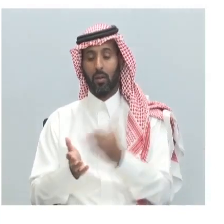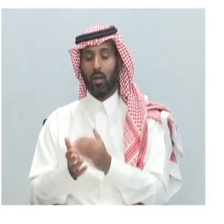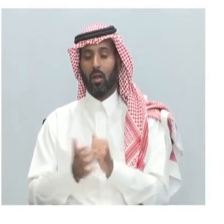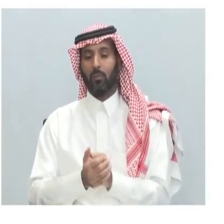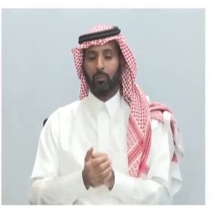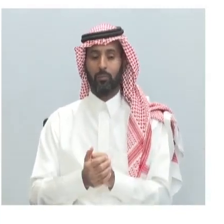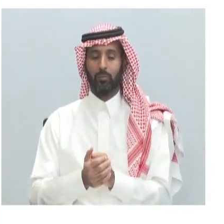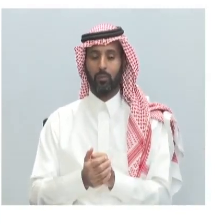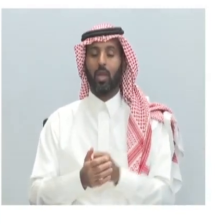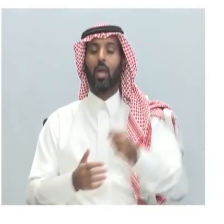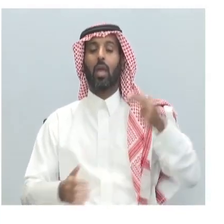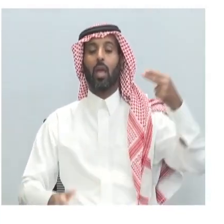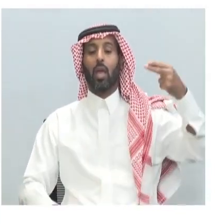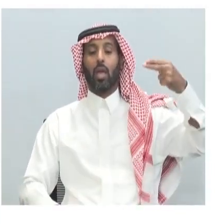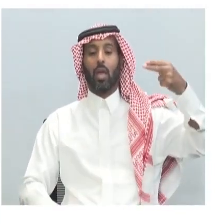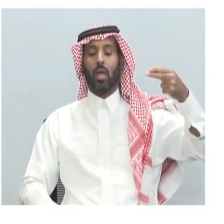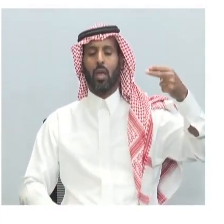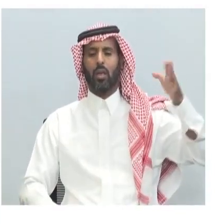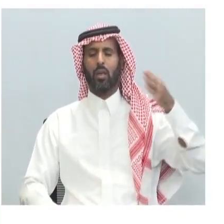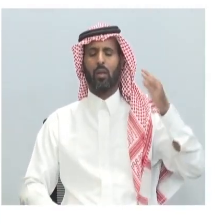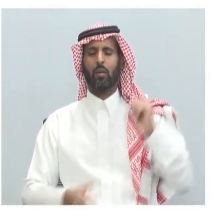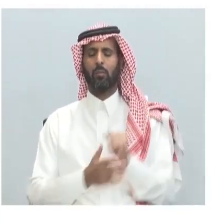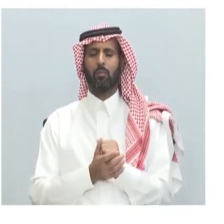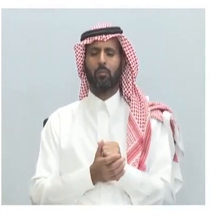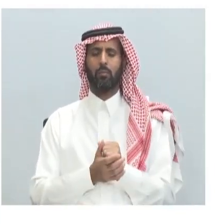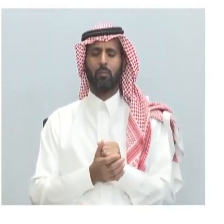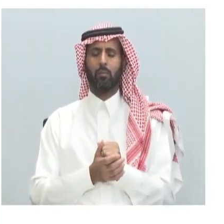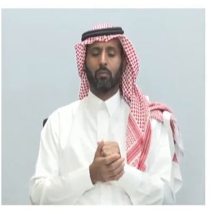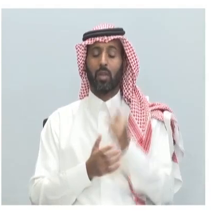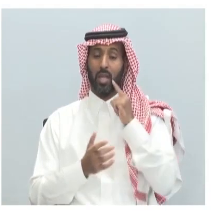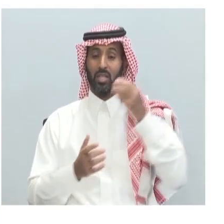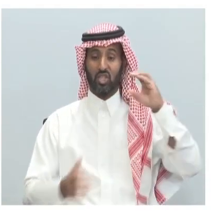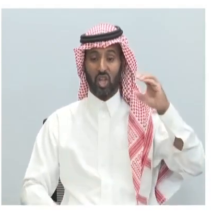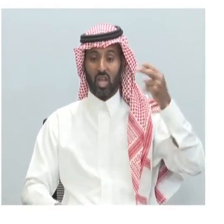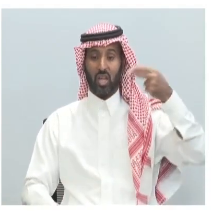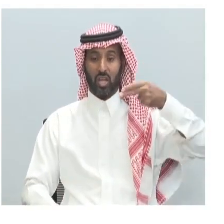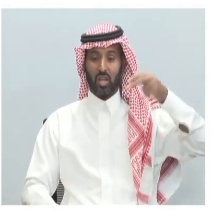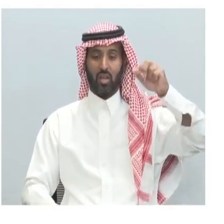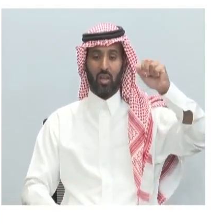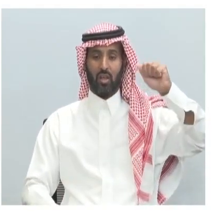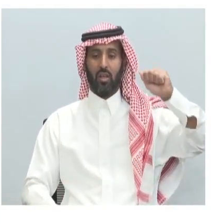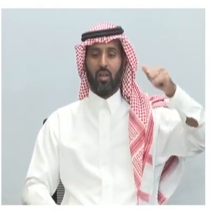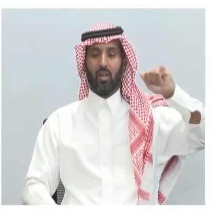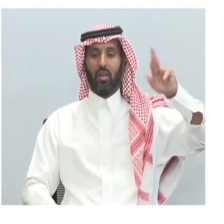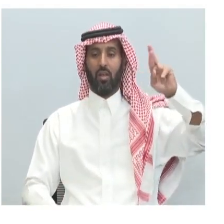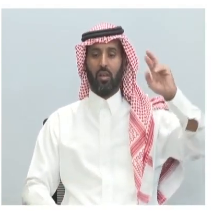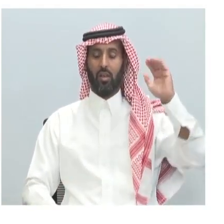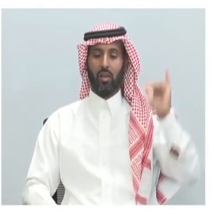have R-A-H-I-C, and this is what? Chair, excellent, we have chair. After that, we